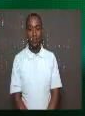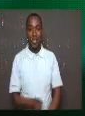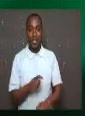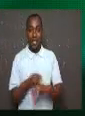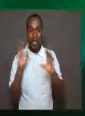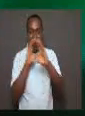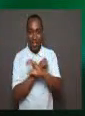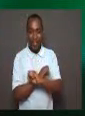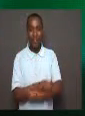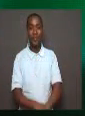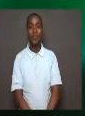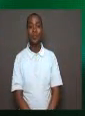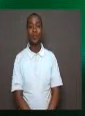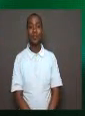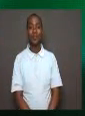Time's up!